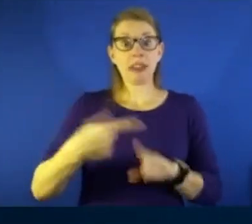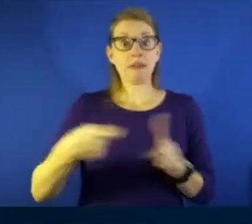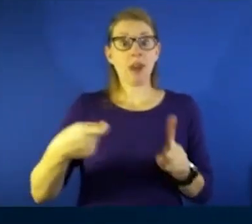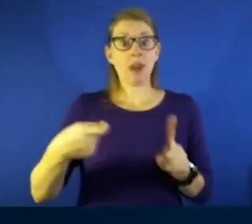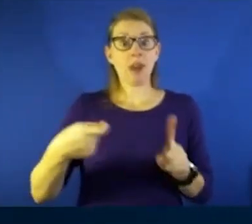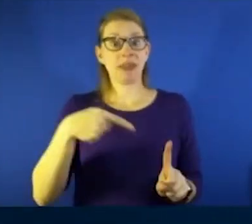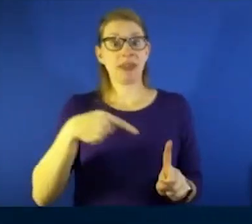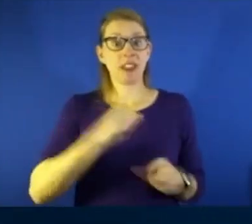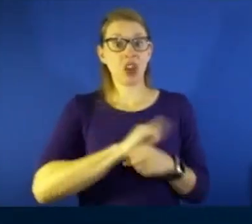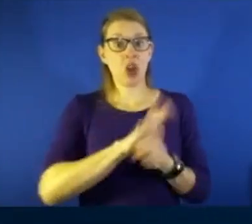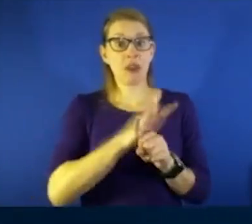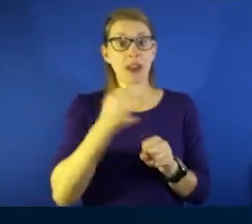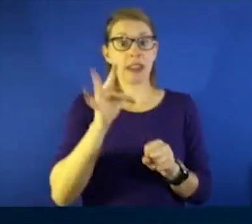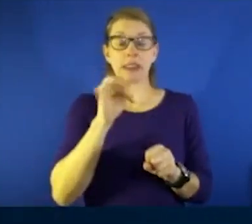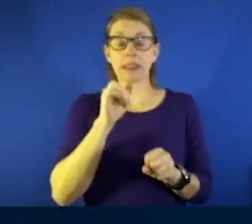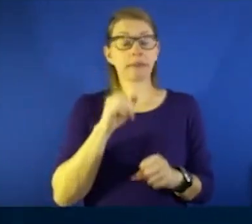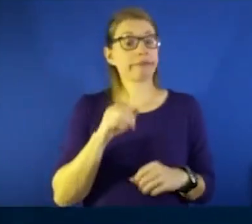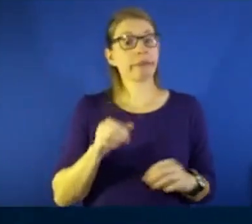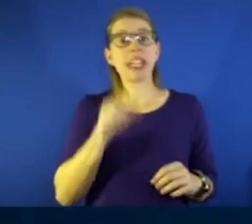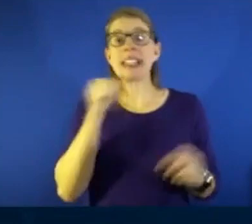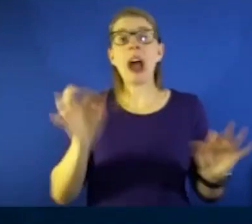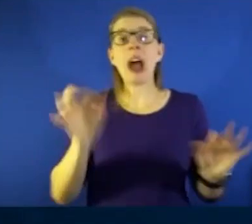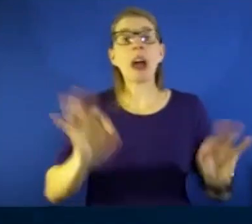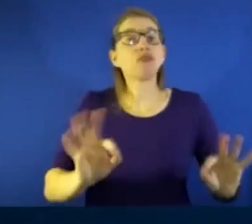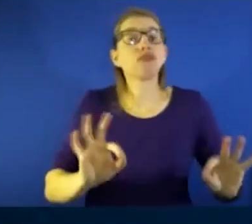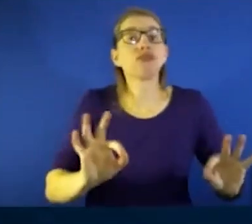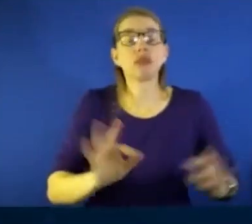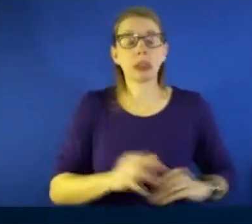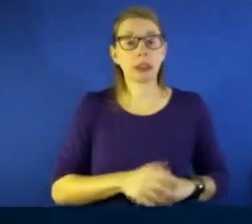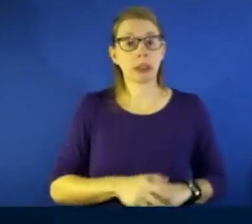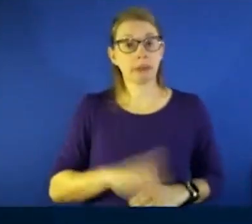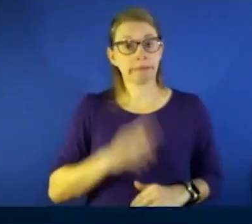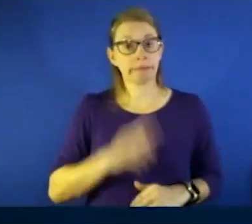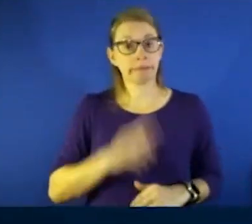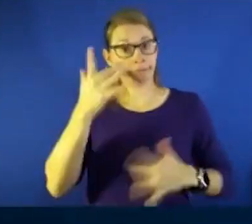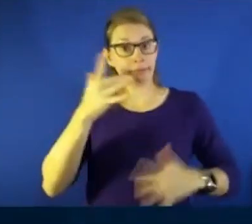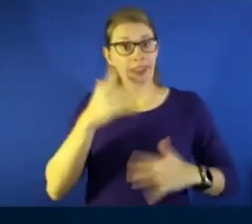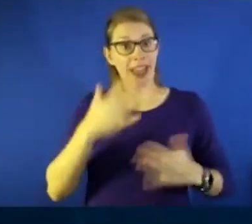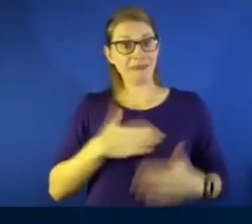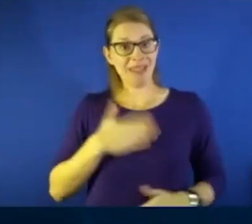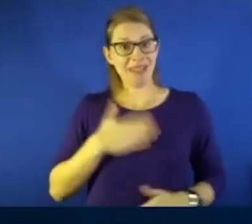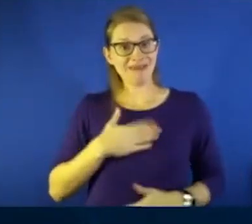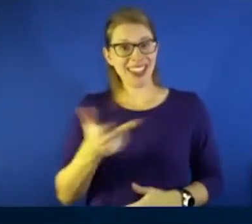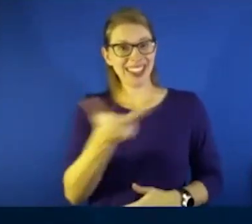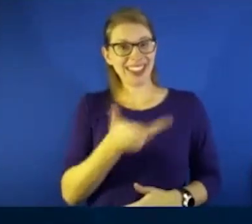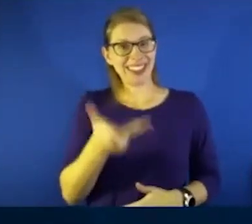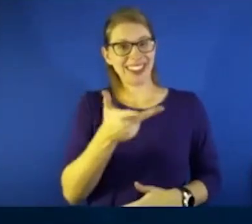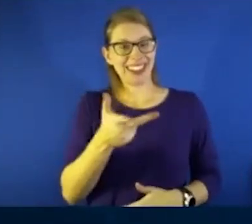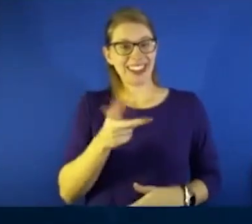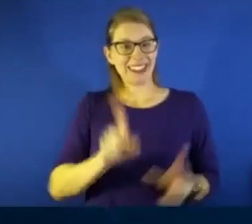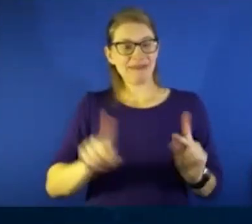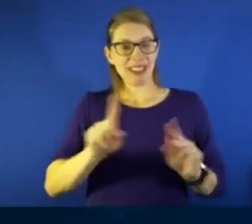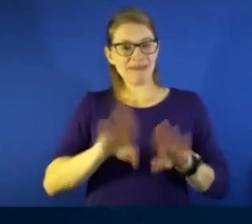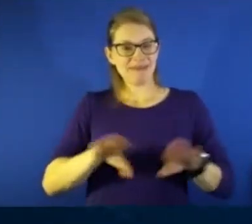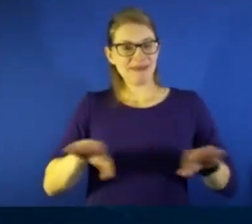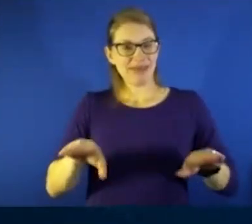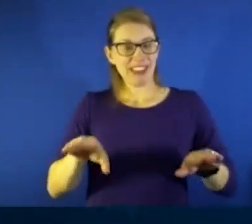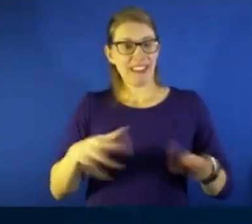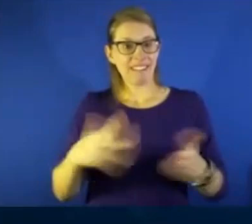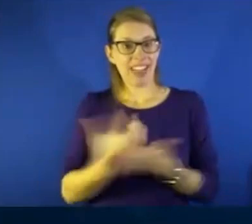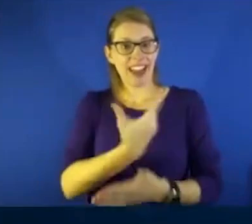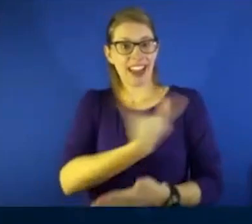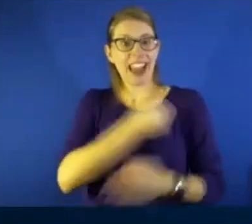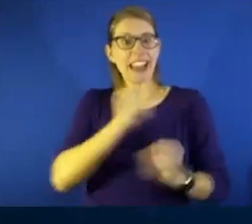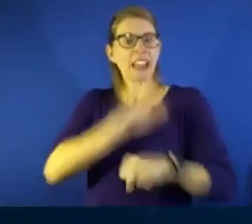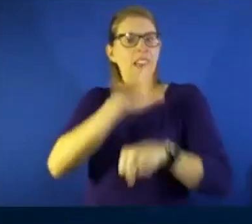an insignificant thing. And I am just glad these three folks are now vaccinated and can go to Las Vegas. What do you